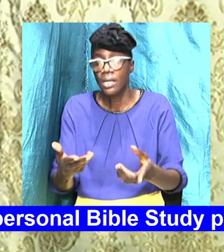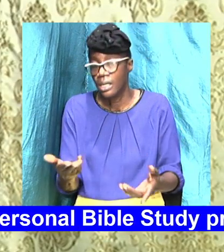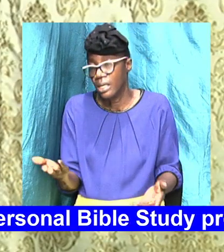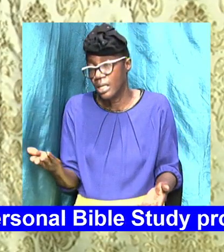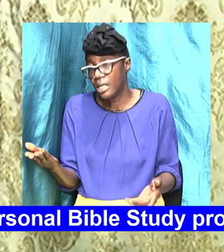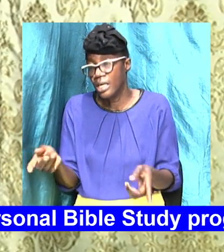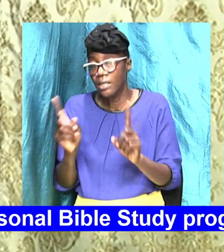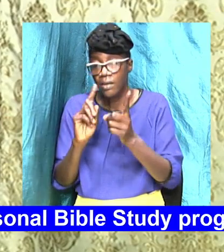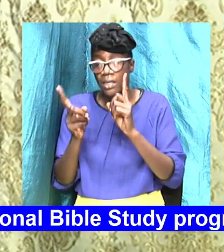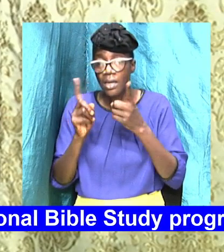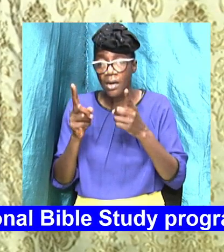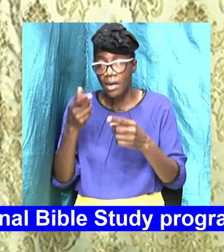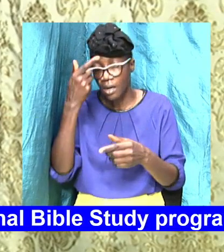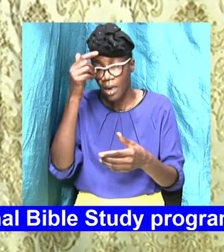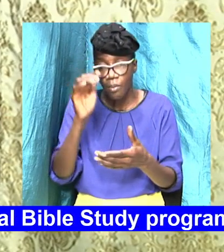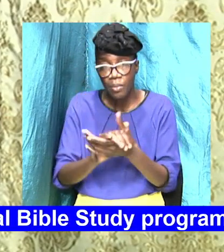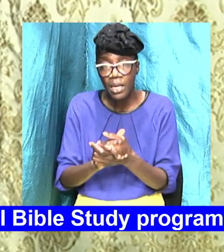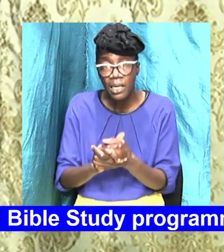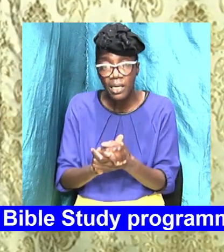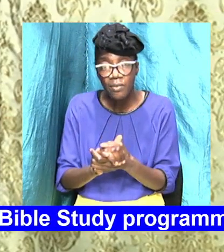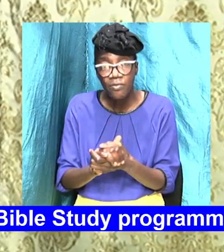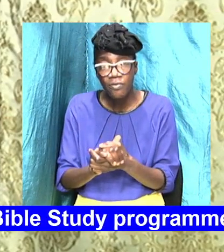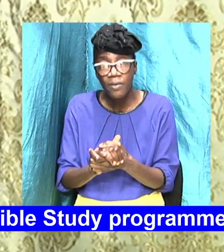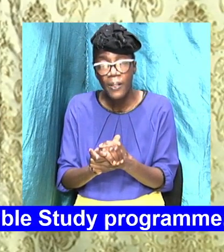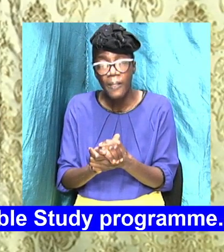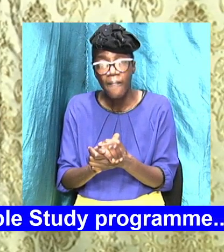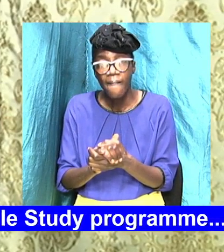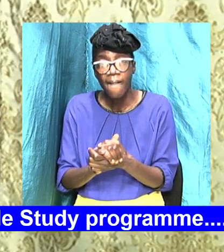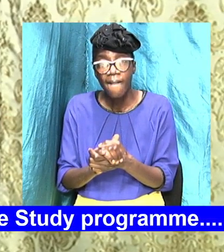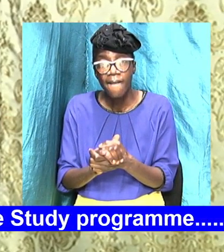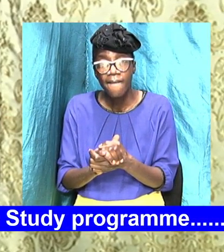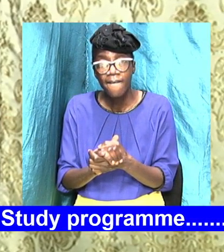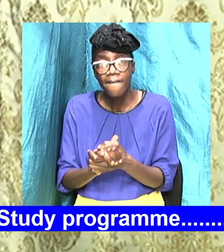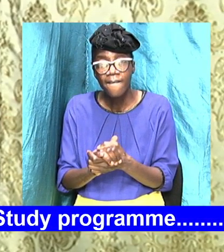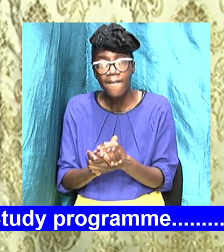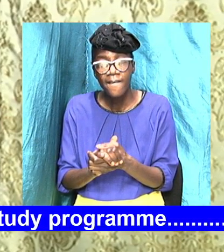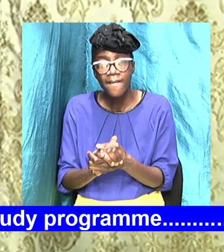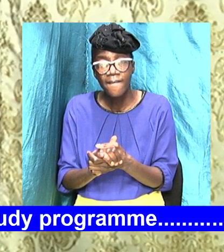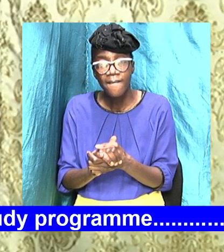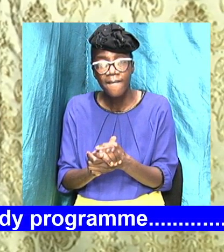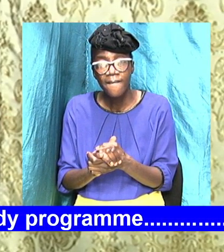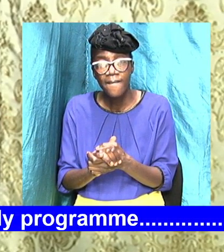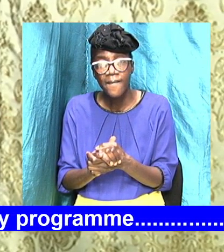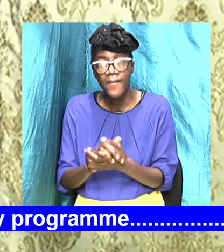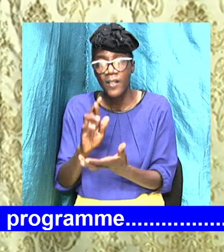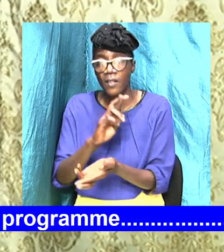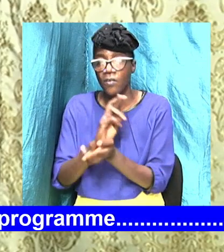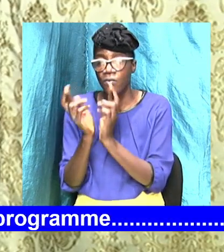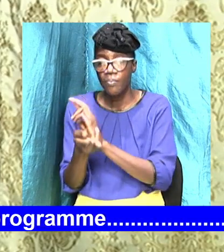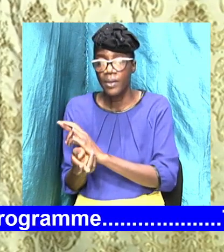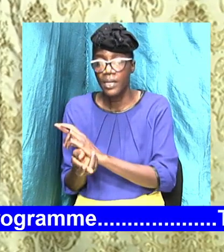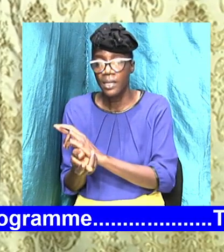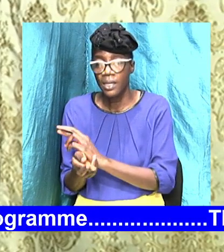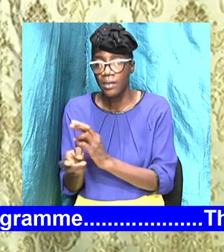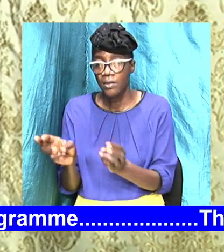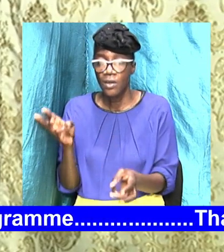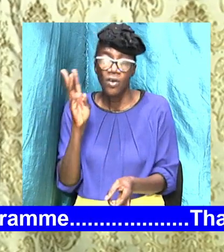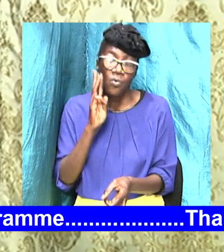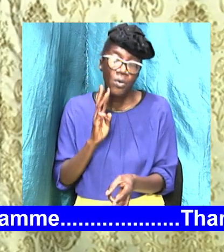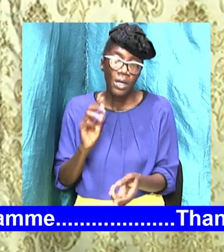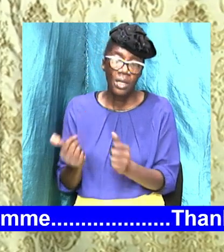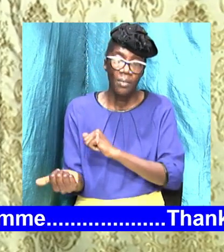they spoke about was belief, mostly. They talk about repentance, water